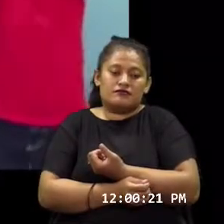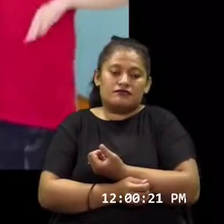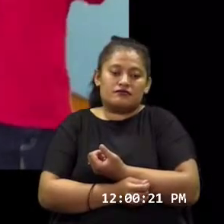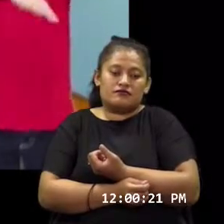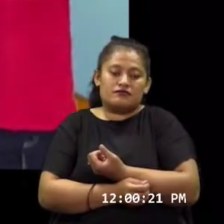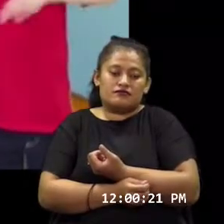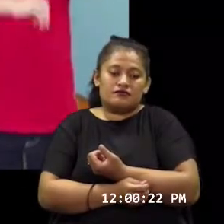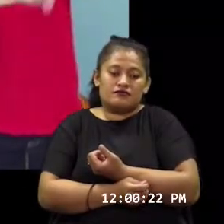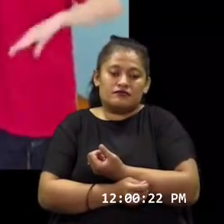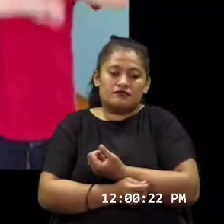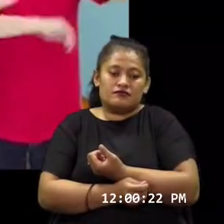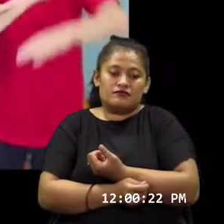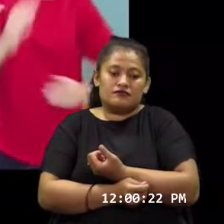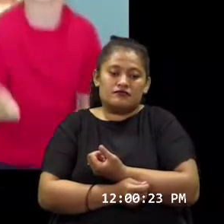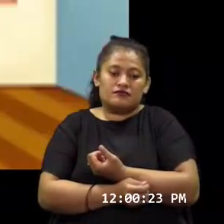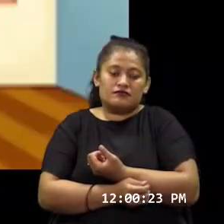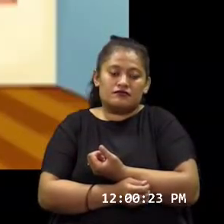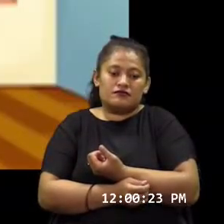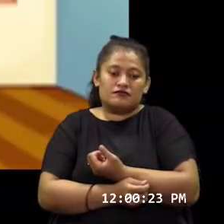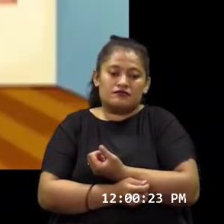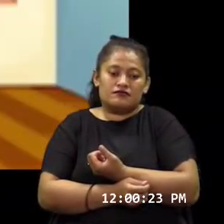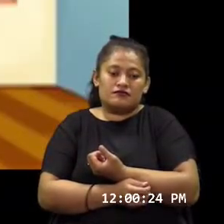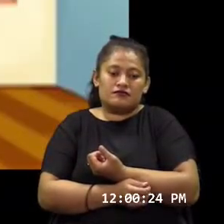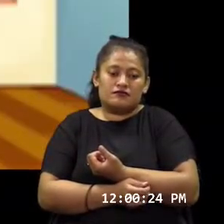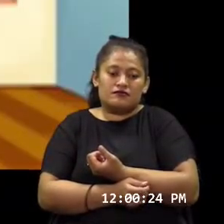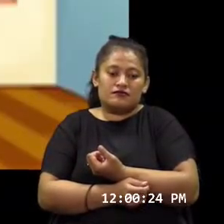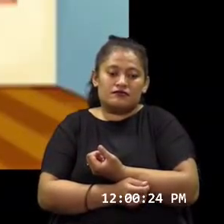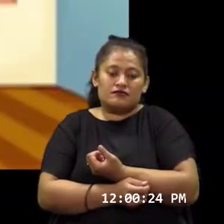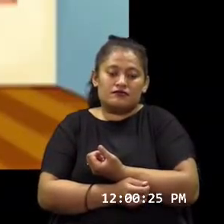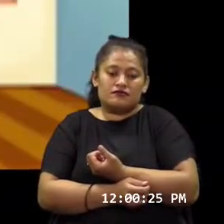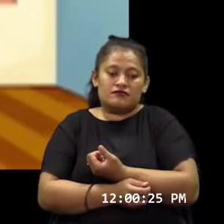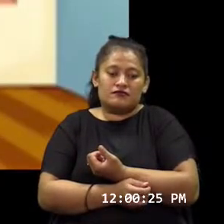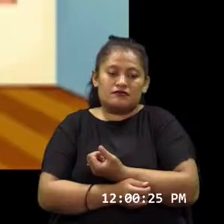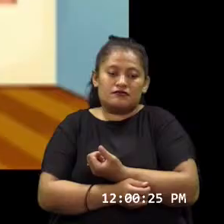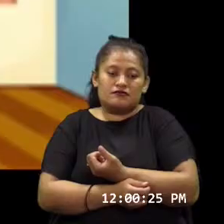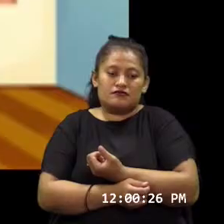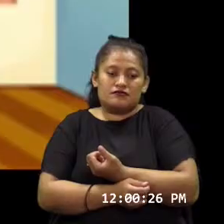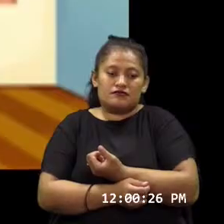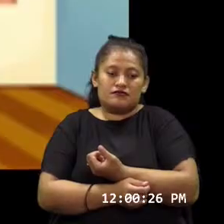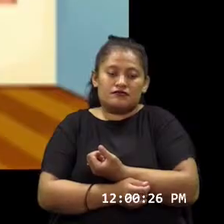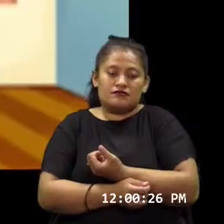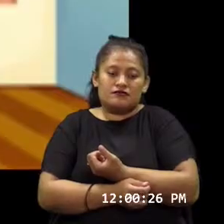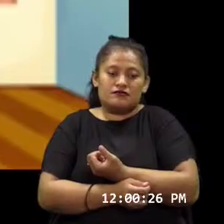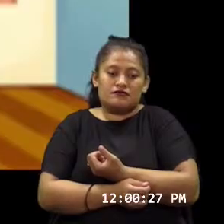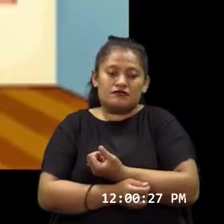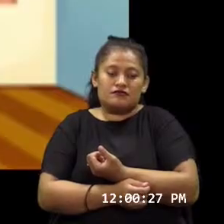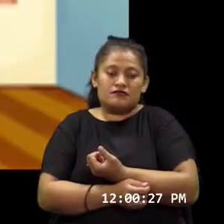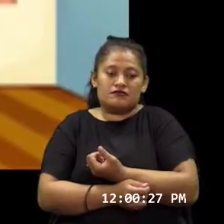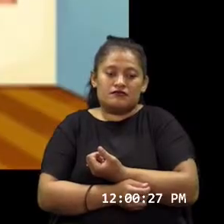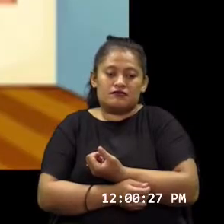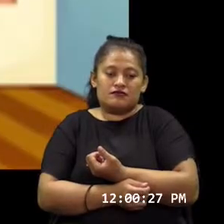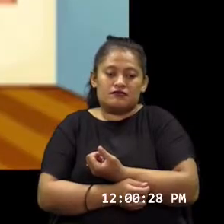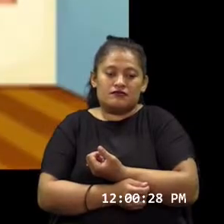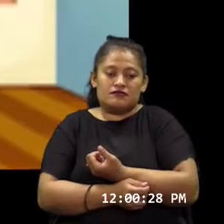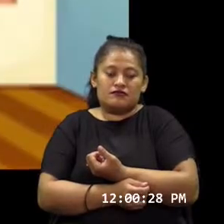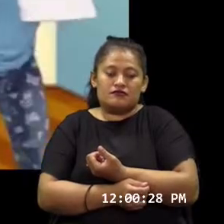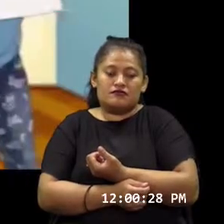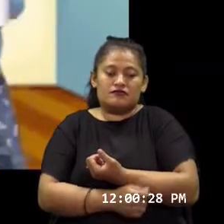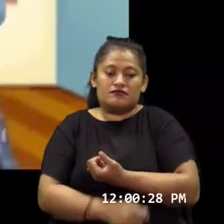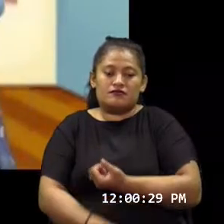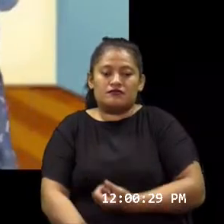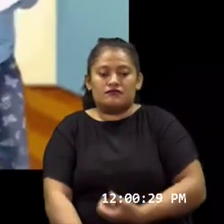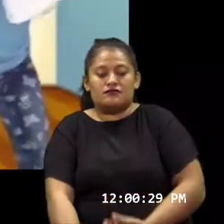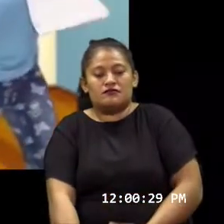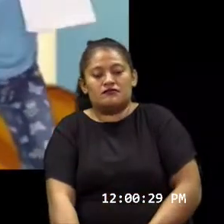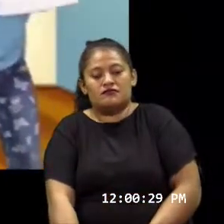How many ever details and conclusion? Topic sentence. How many ever details and conclusion? conclusion.